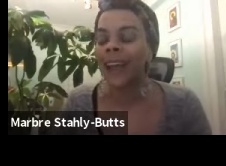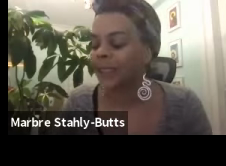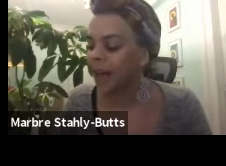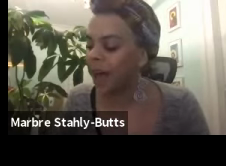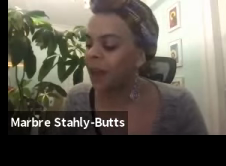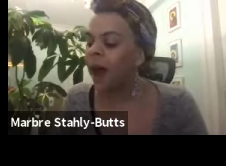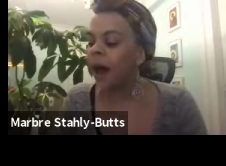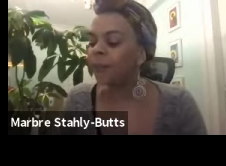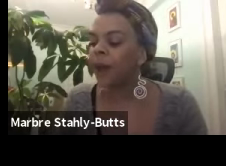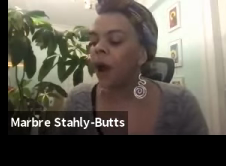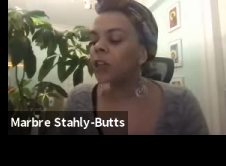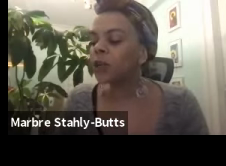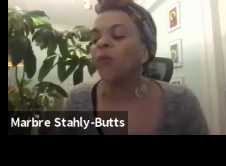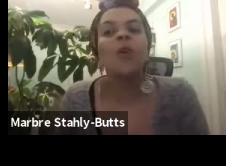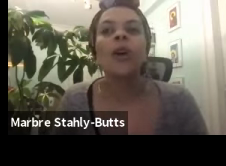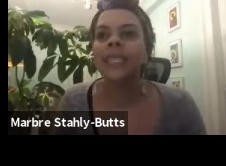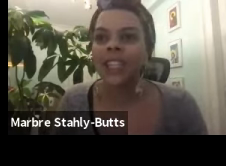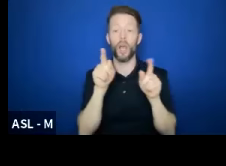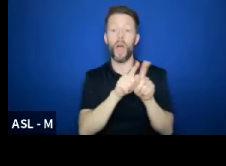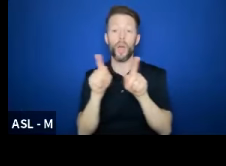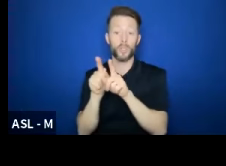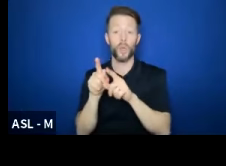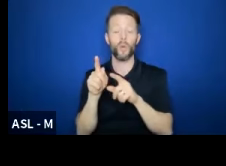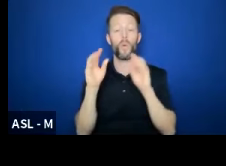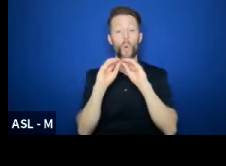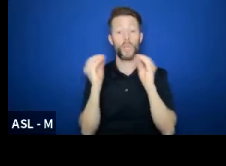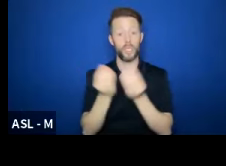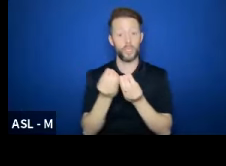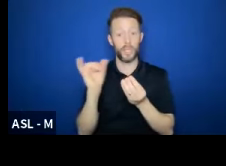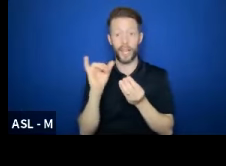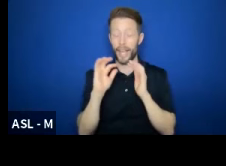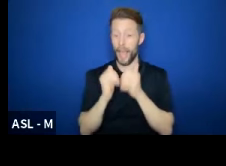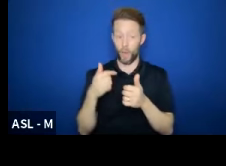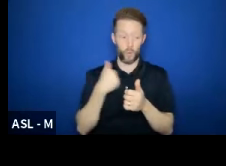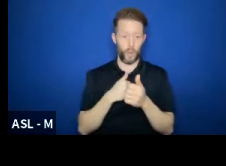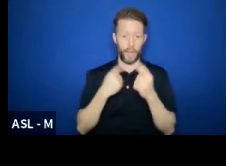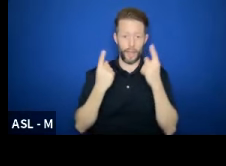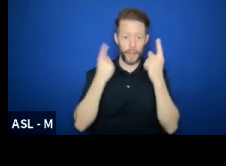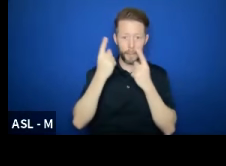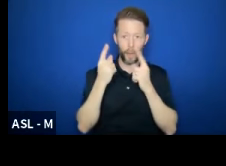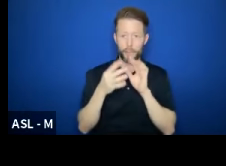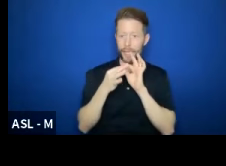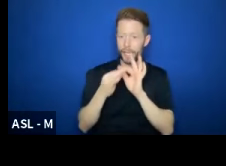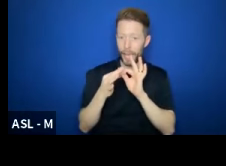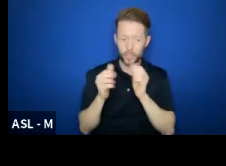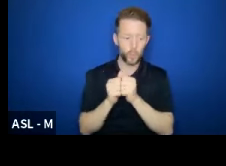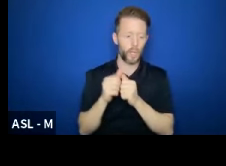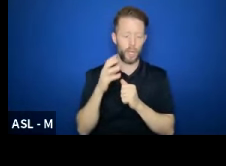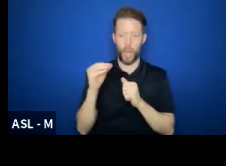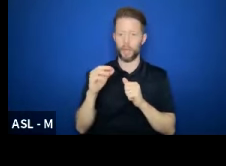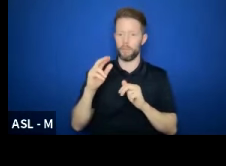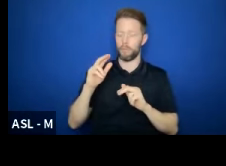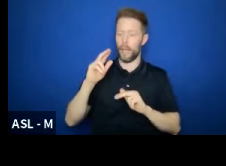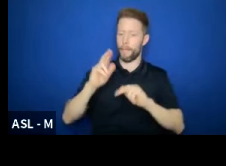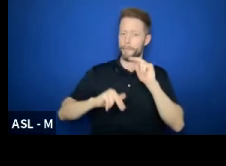lower right-hand side. Also movement organizations, right? How do we think about being engaged with and really kind of building up this muscle